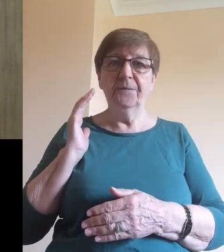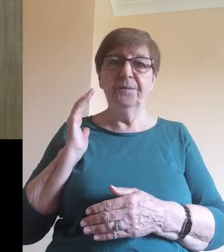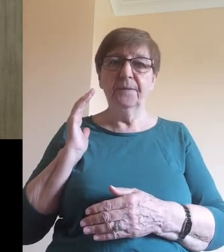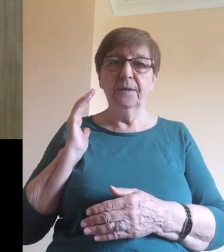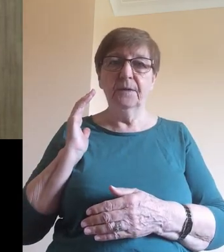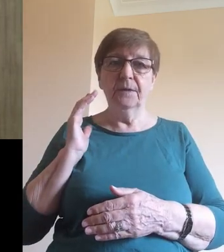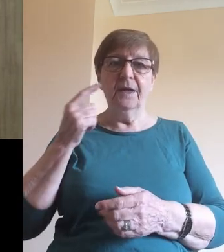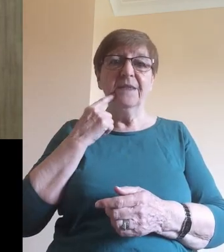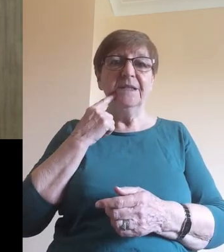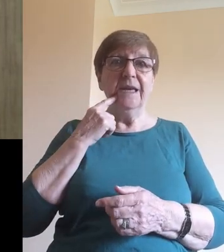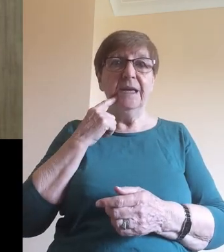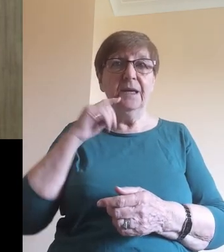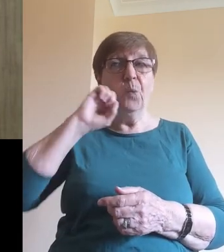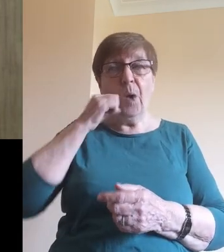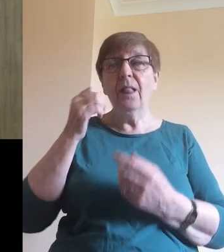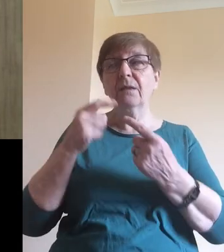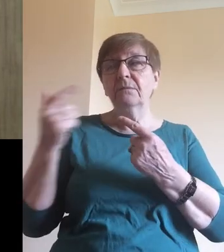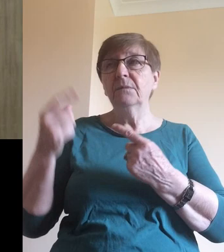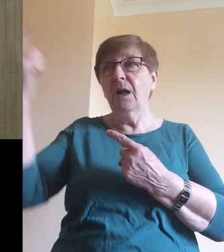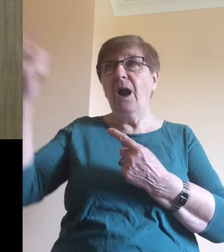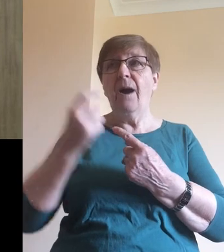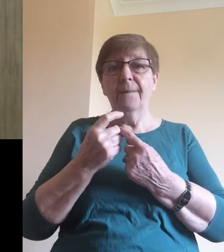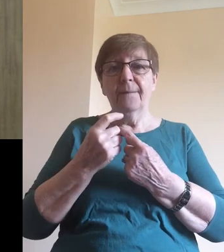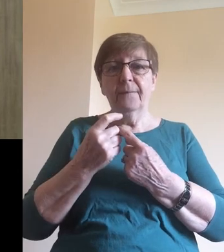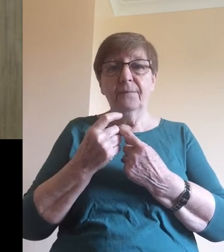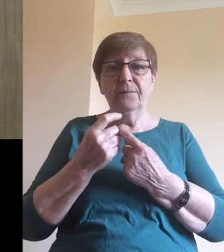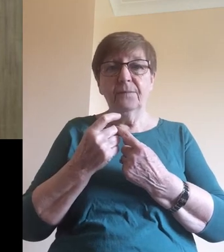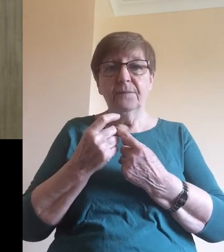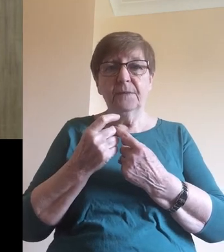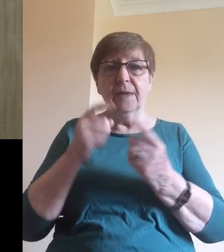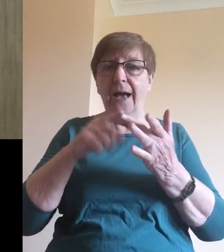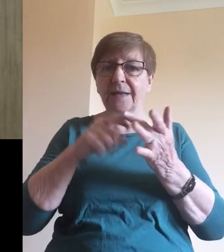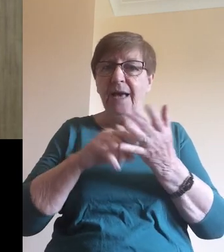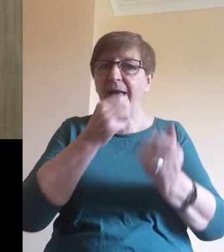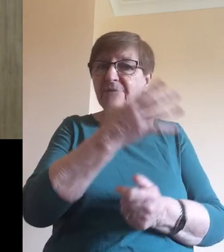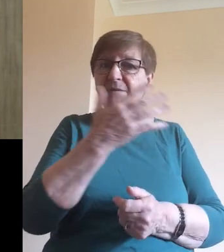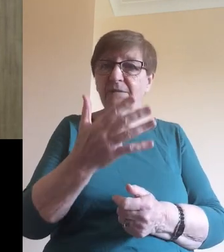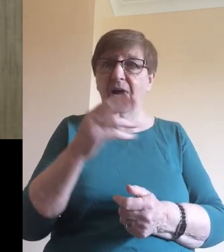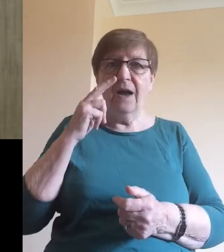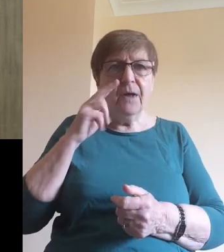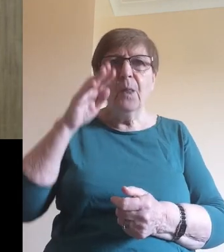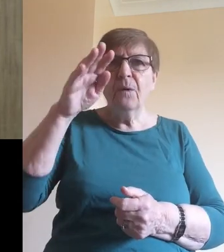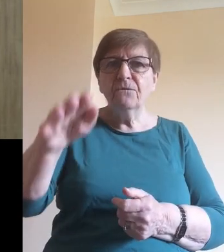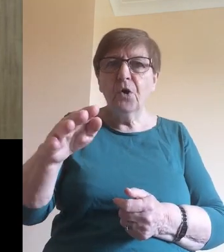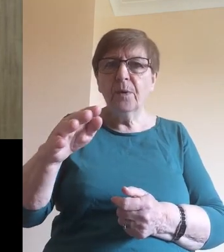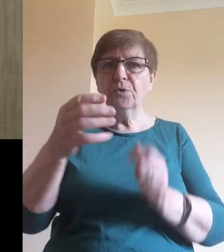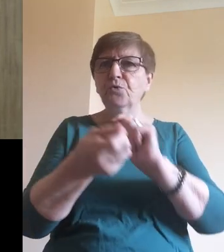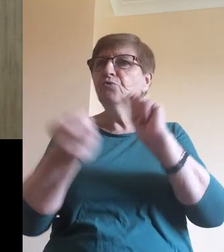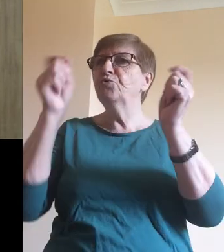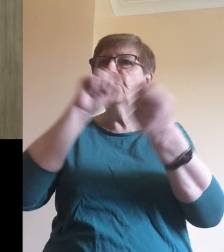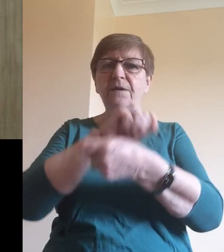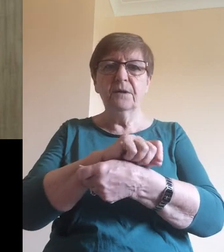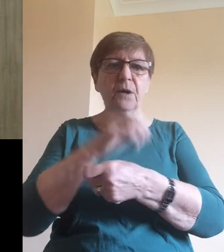The day is still to come, verse 13 of Isaiah 55, as he looks forward to the transformation and